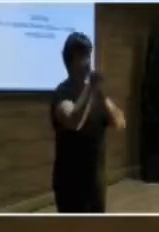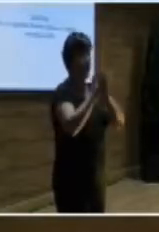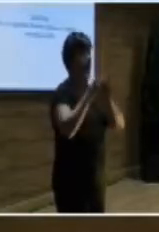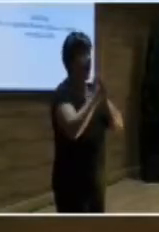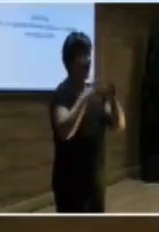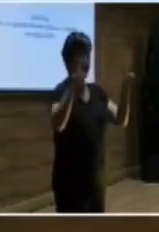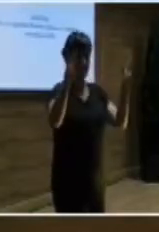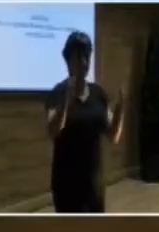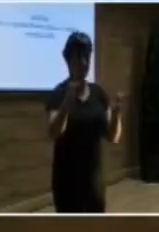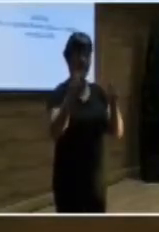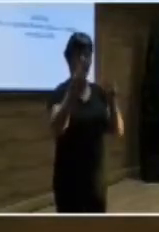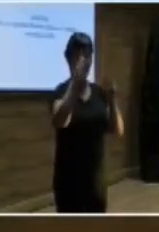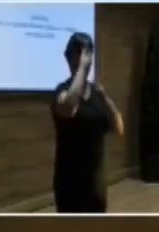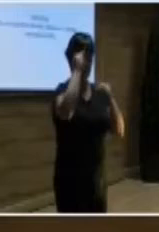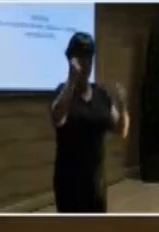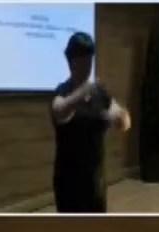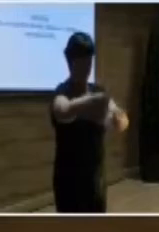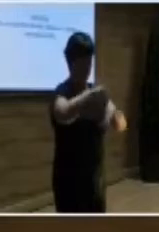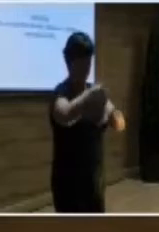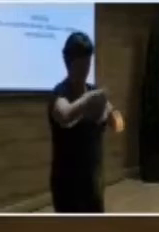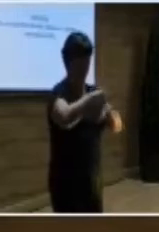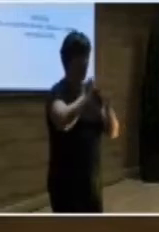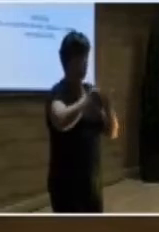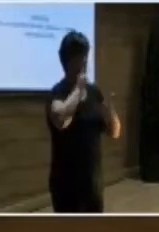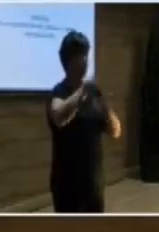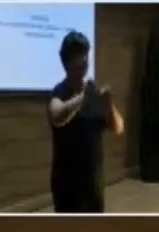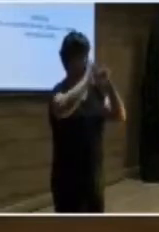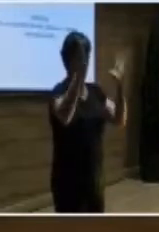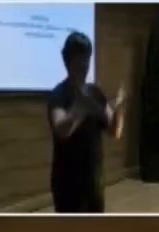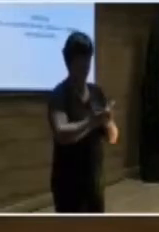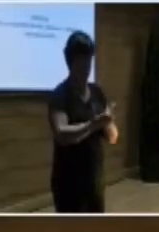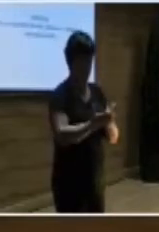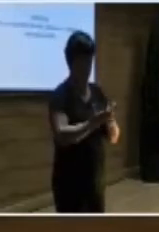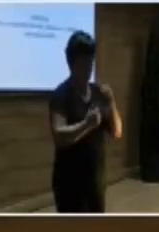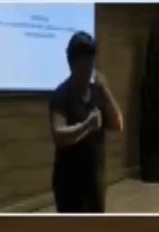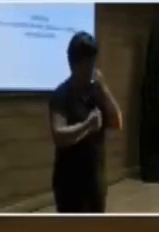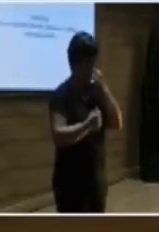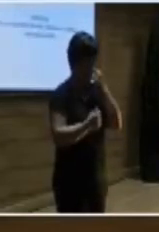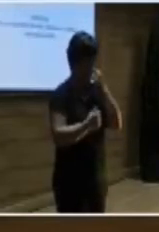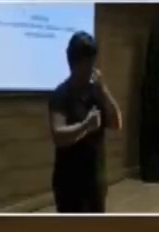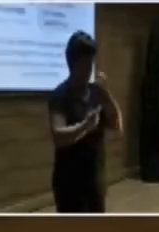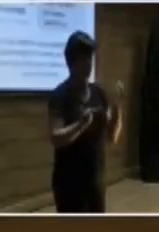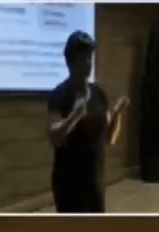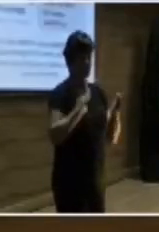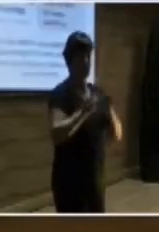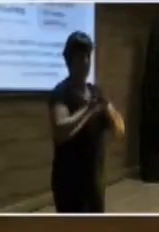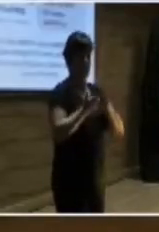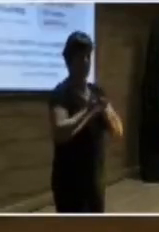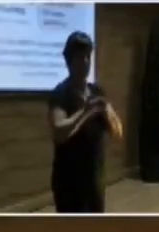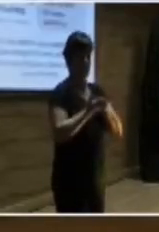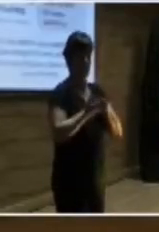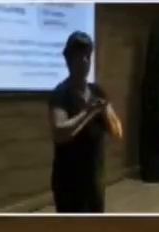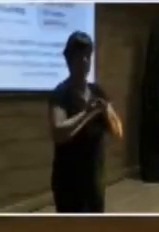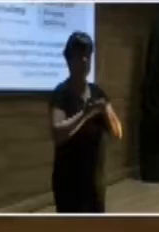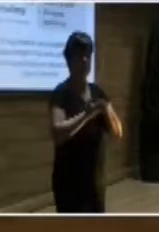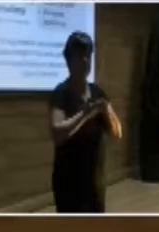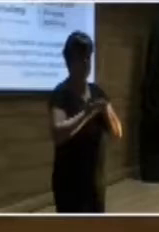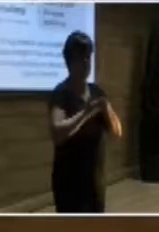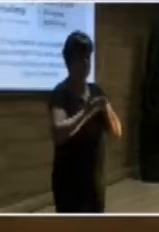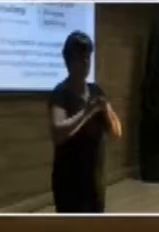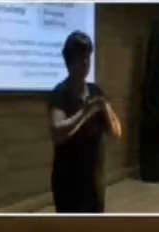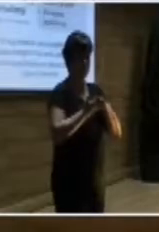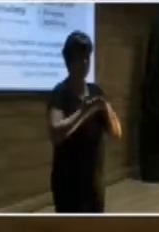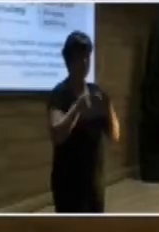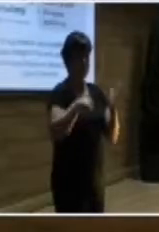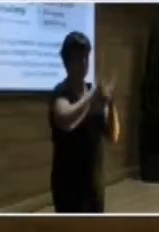perspective and to talk about our World Alzheimer's Report, the 2015. But before I